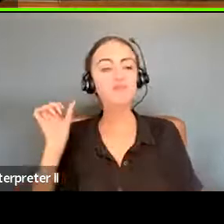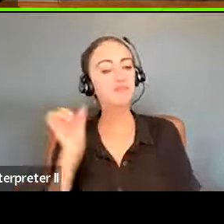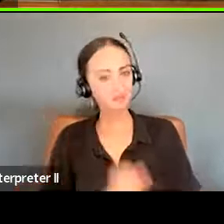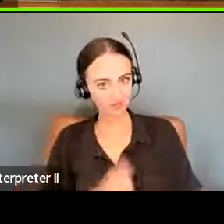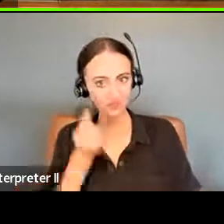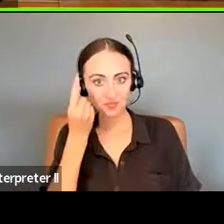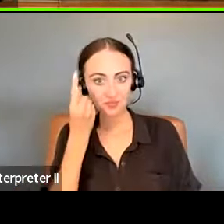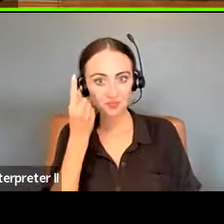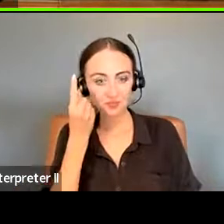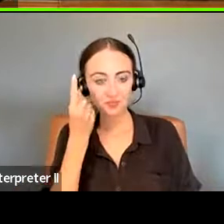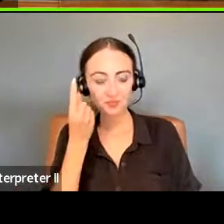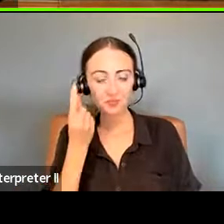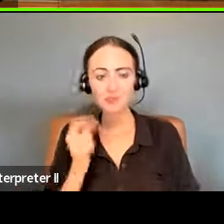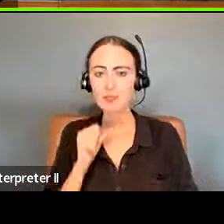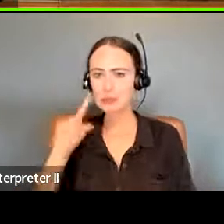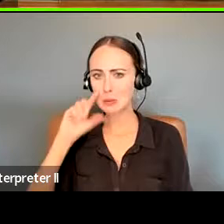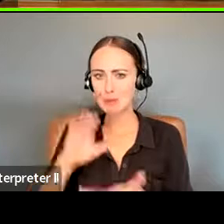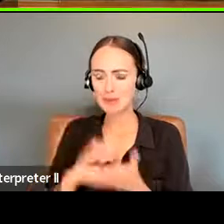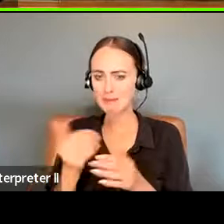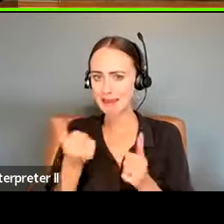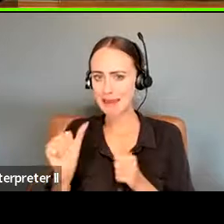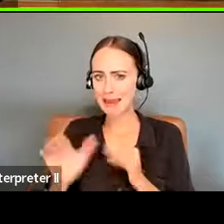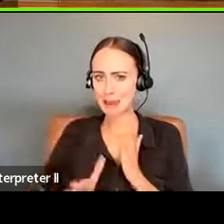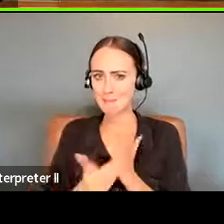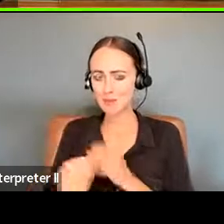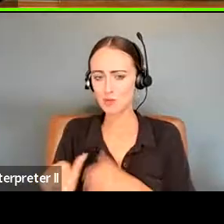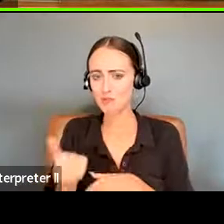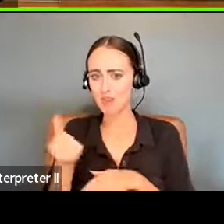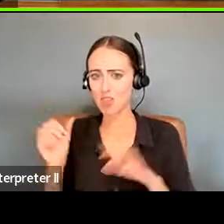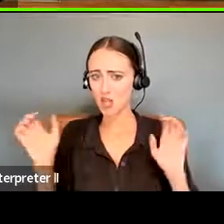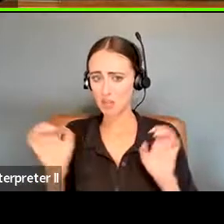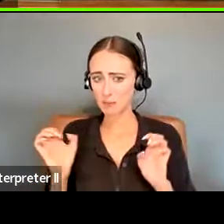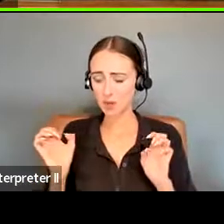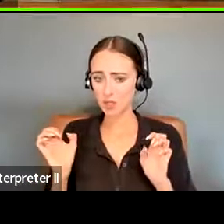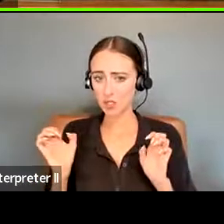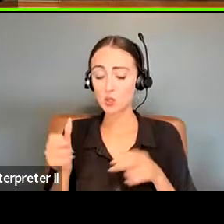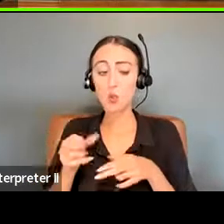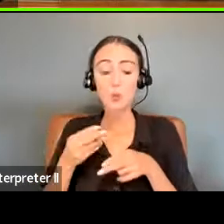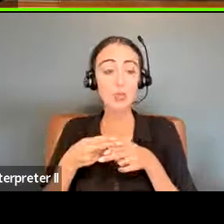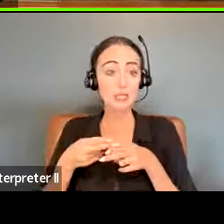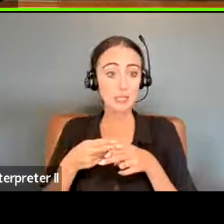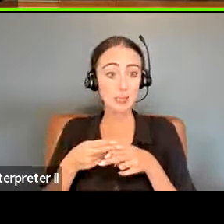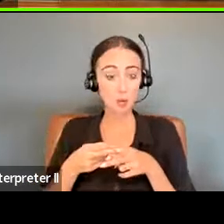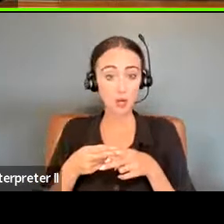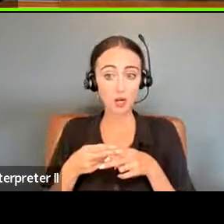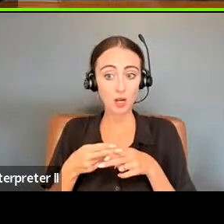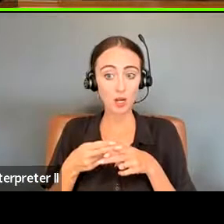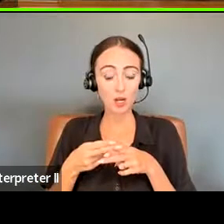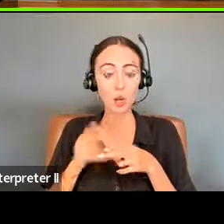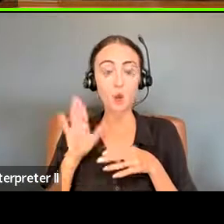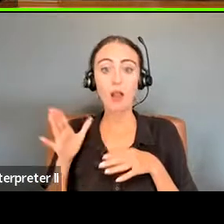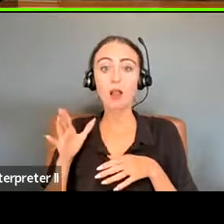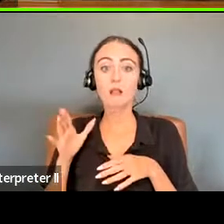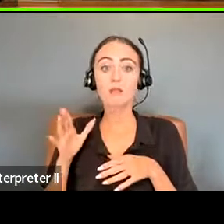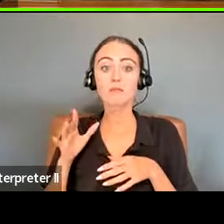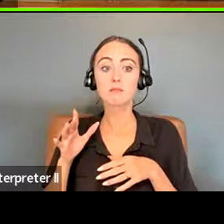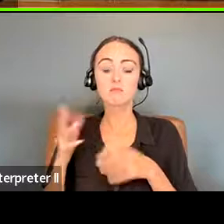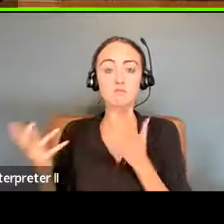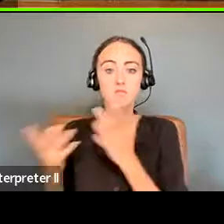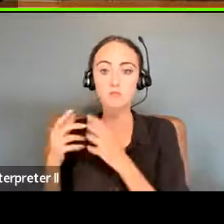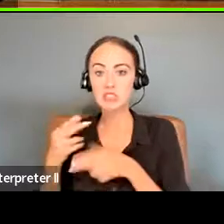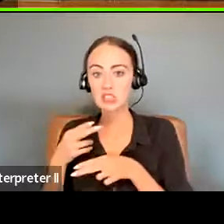Chairman. And I don't believe there were amendments to any of the other emergencies, so the temporaries, they will conform to the